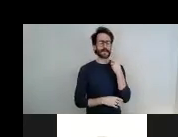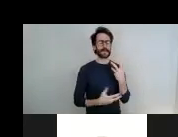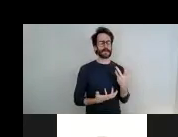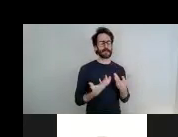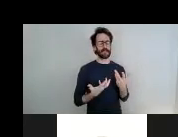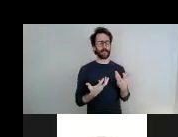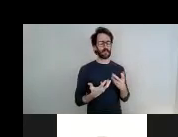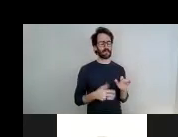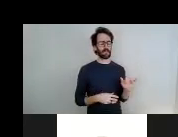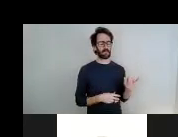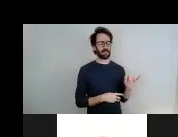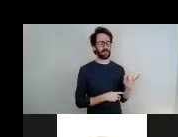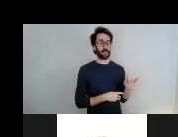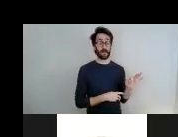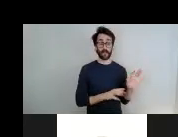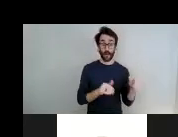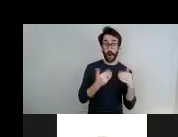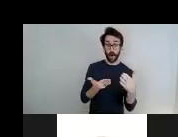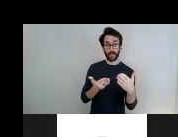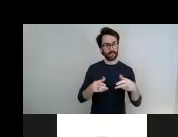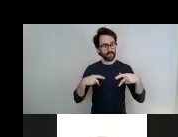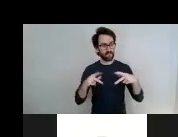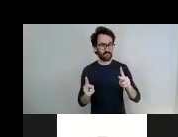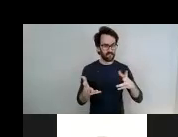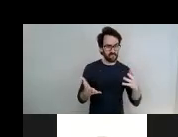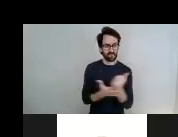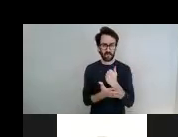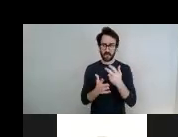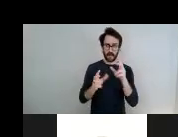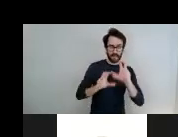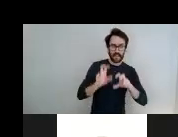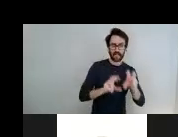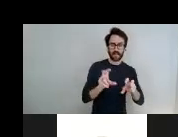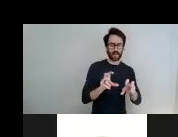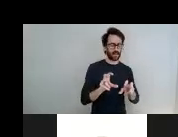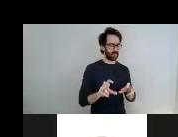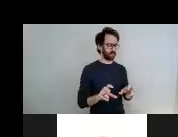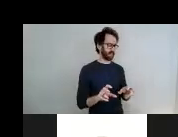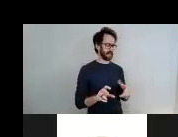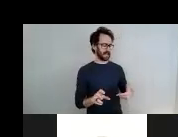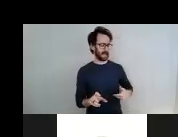investing in or offering an investment opportunity, and do your due diligence.